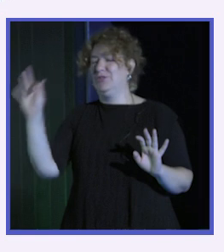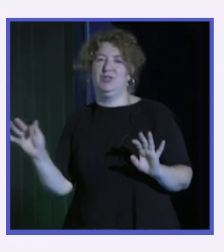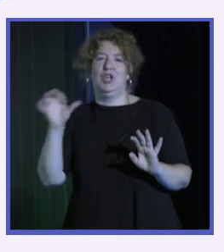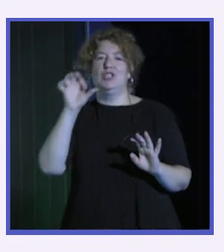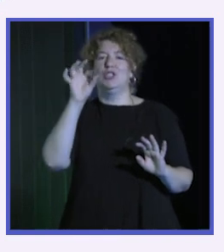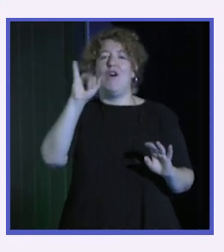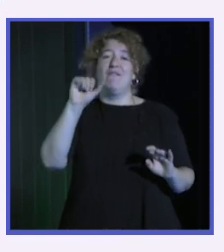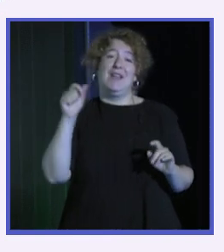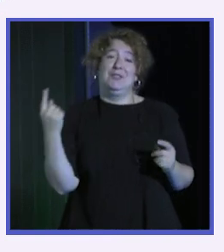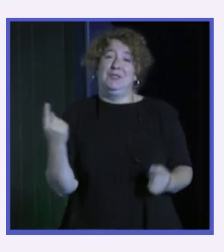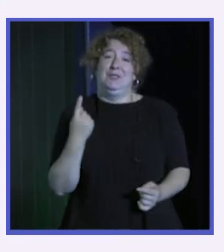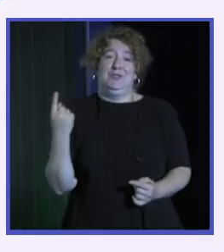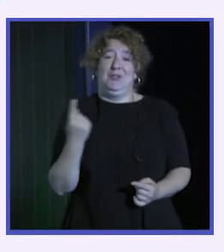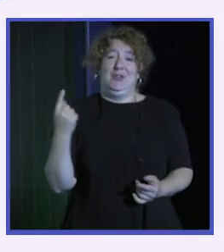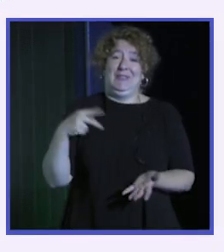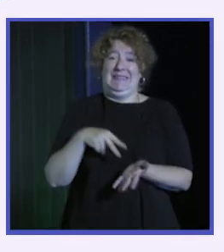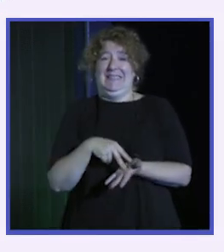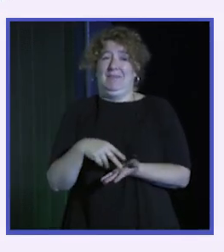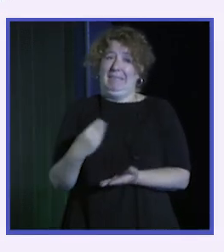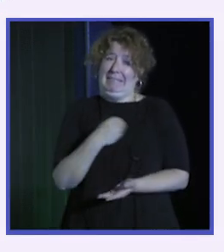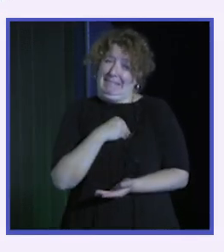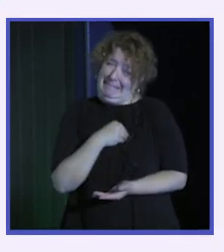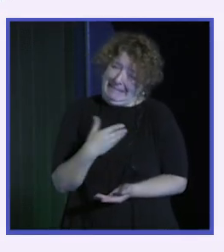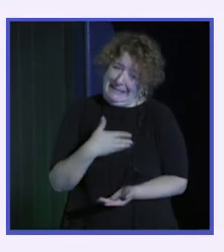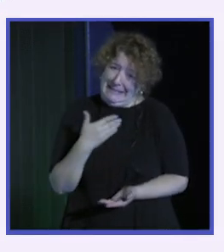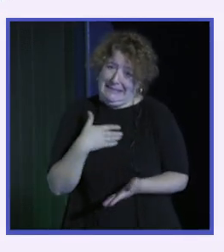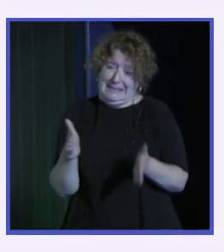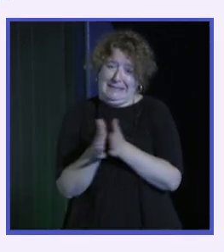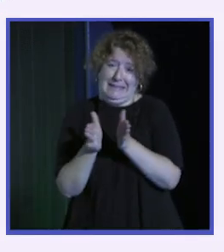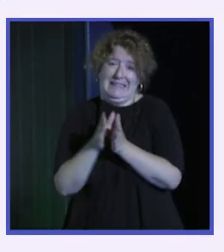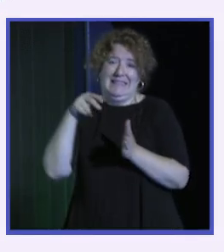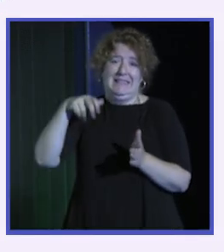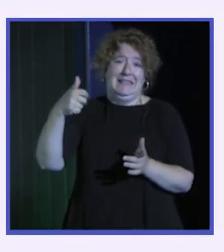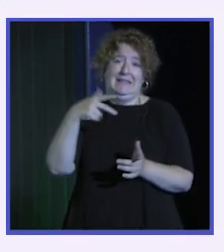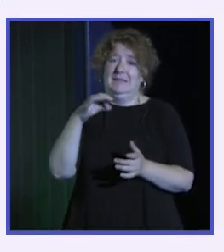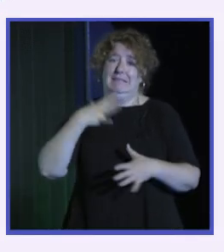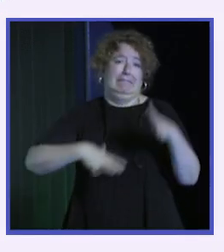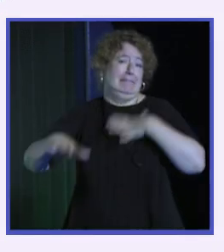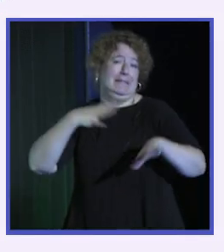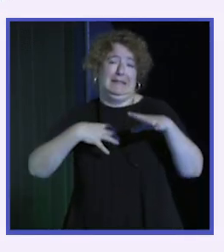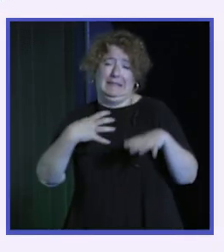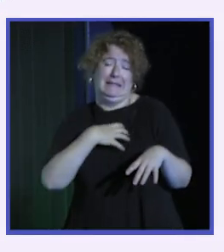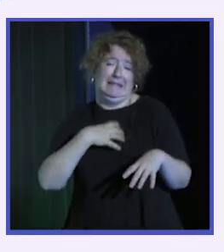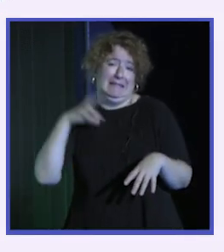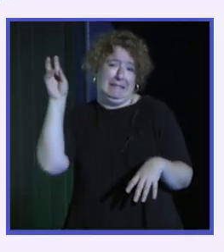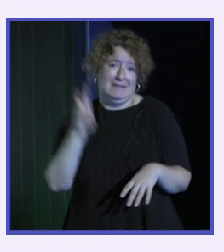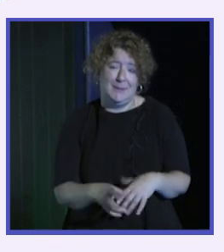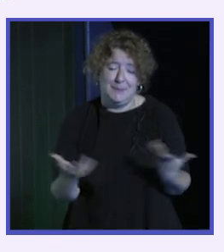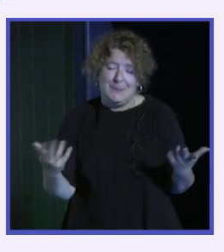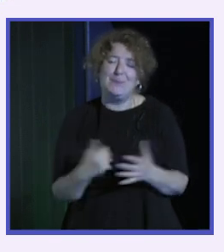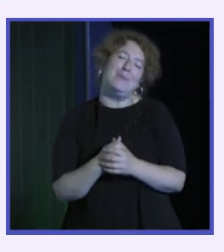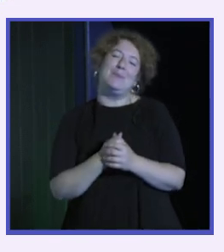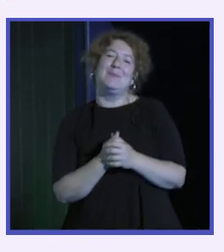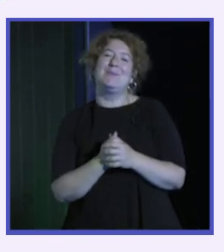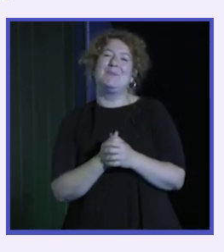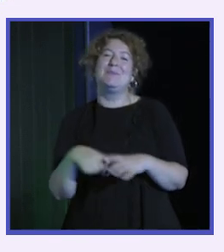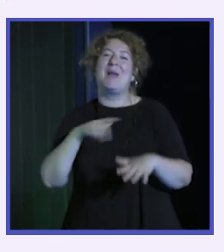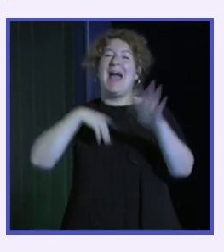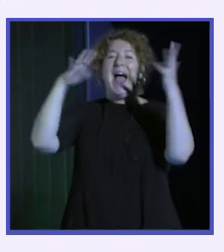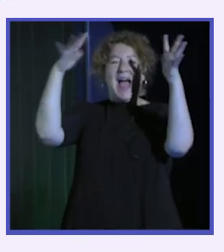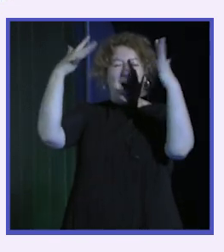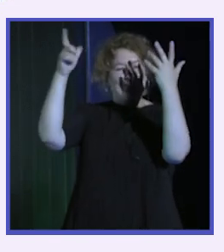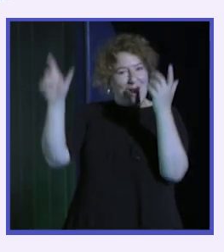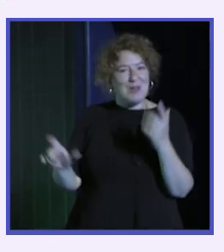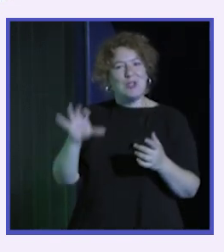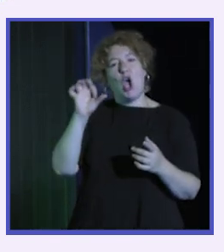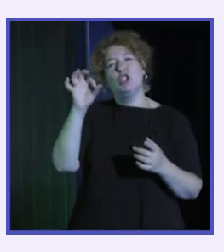hoy hacerlo sola a la pobre porque su compañero Nacho no ha podido venir finalmente. Así que un fuerte aplauso a